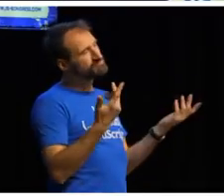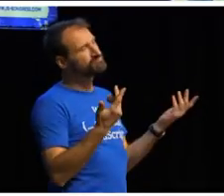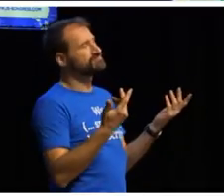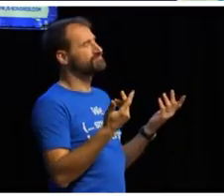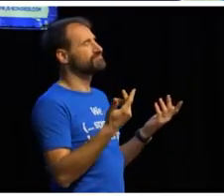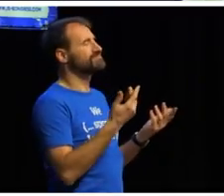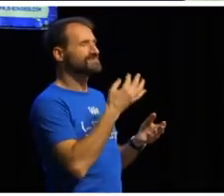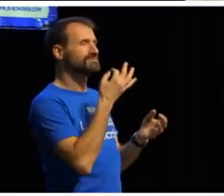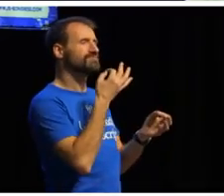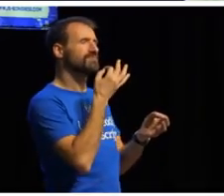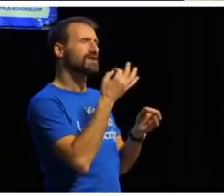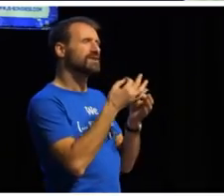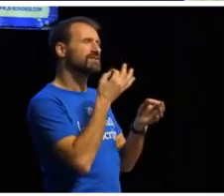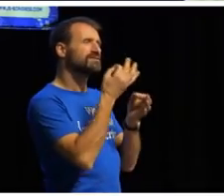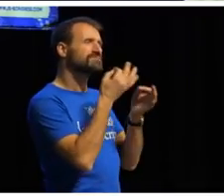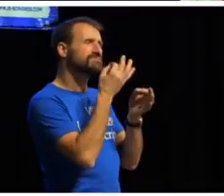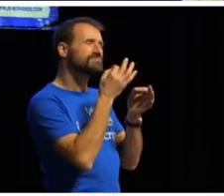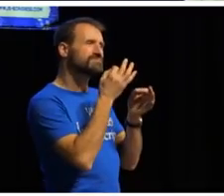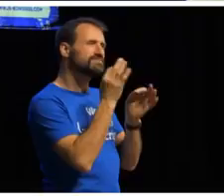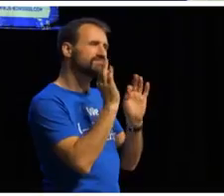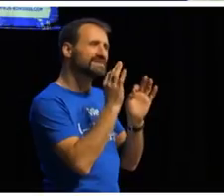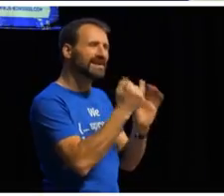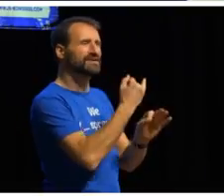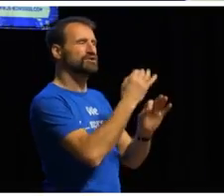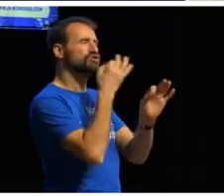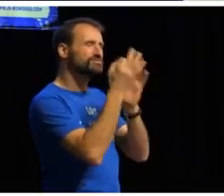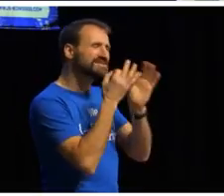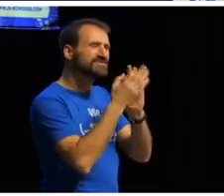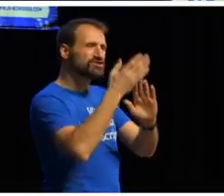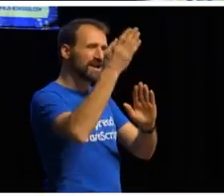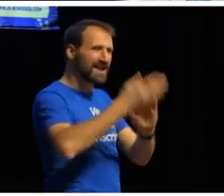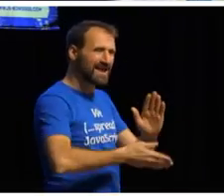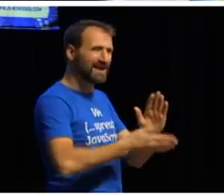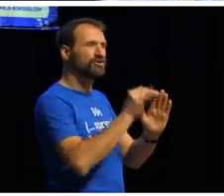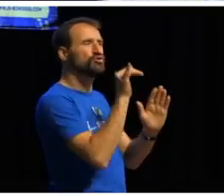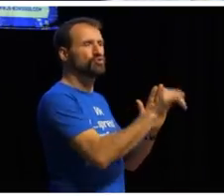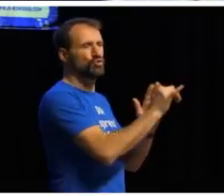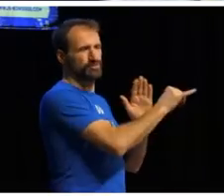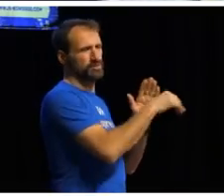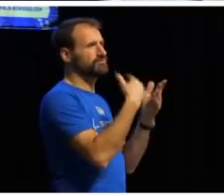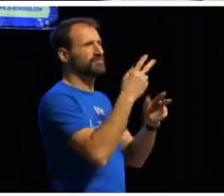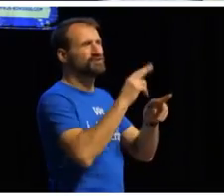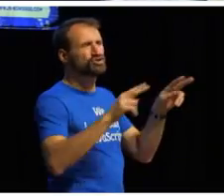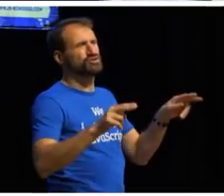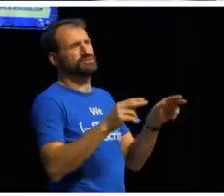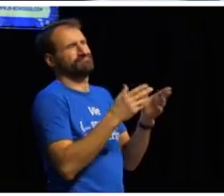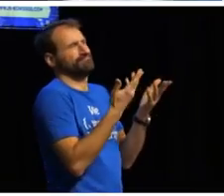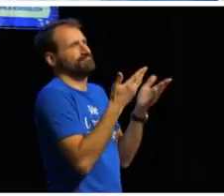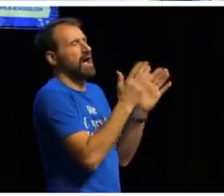of layer, so they're different types. One relocates things so to make